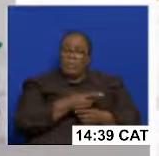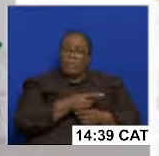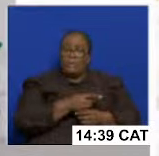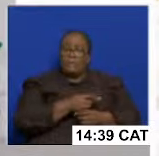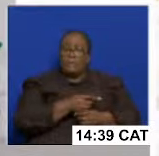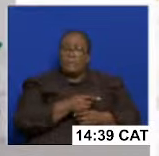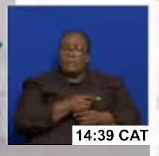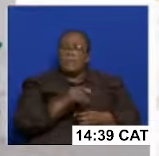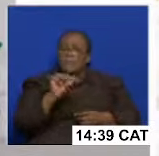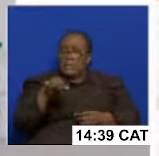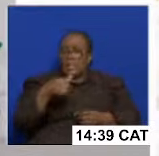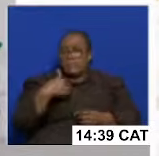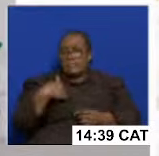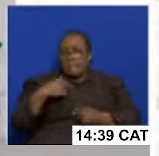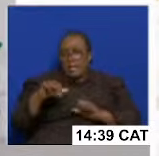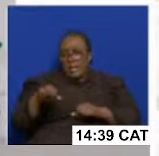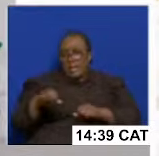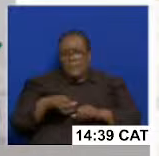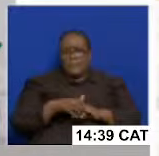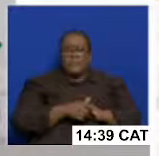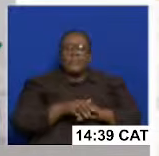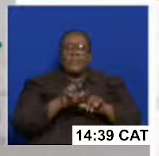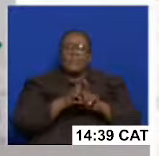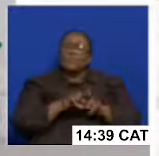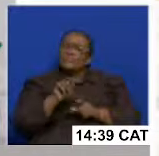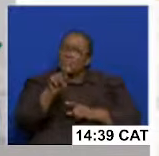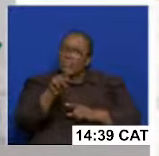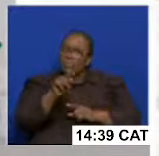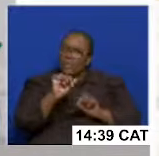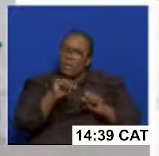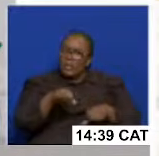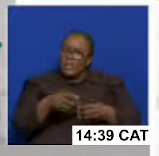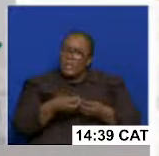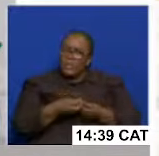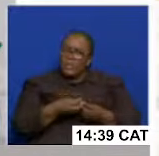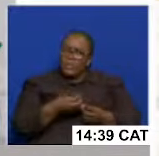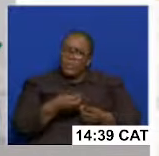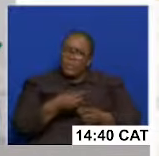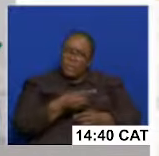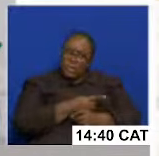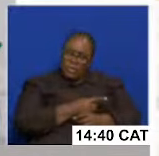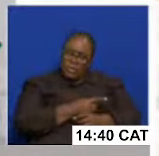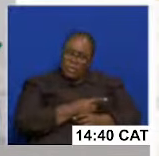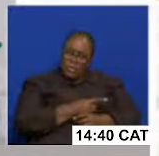You also agreed with her, you also reply there at